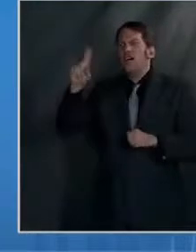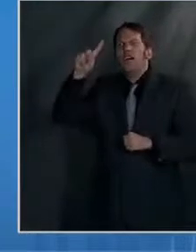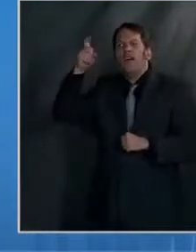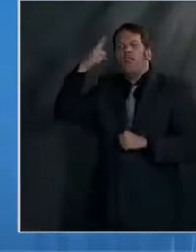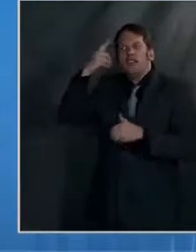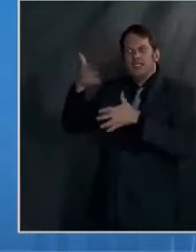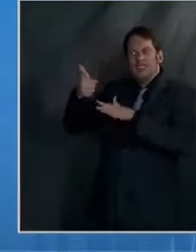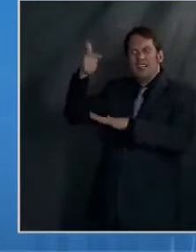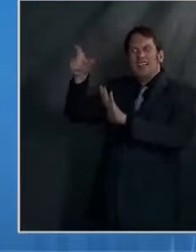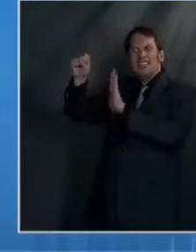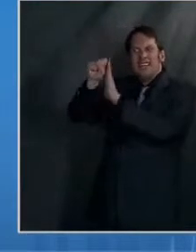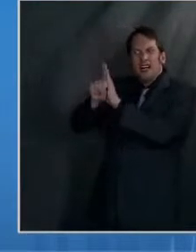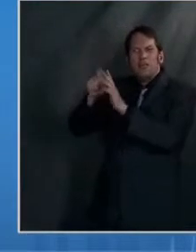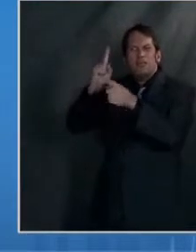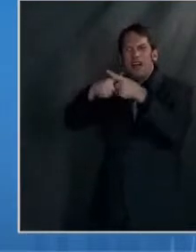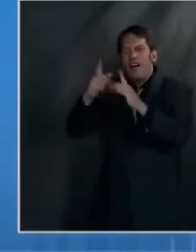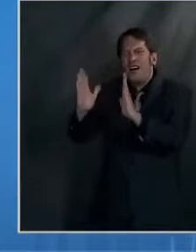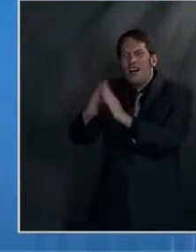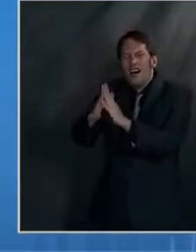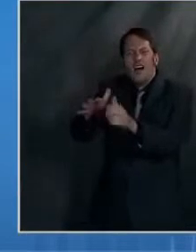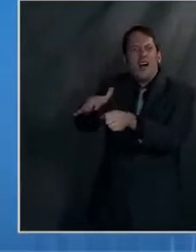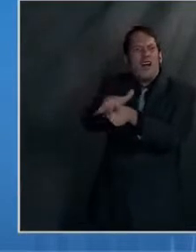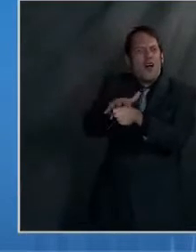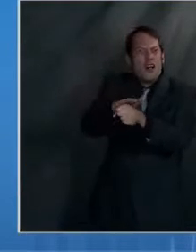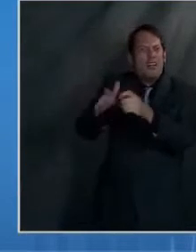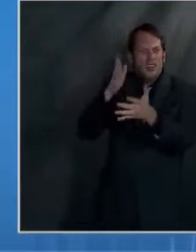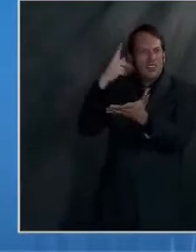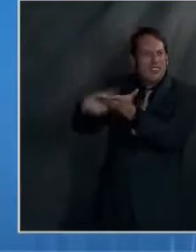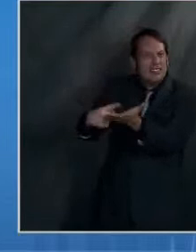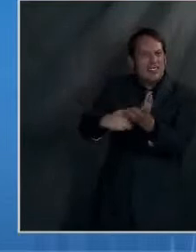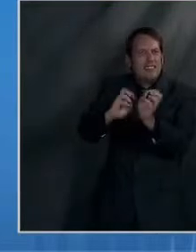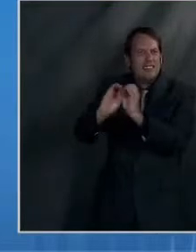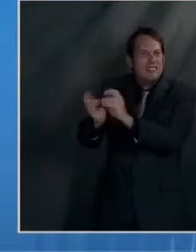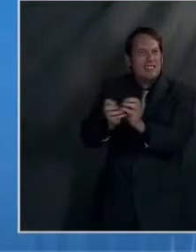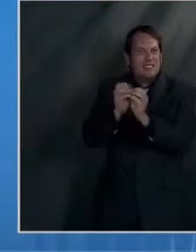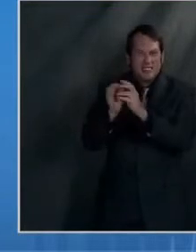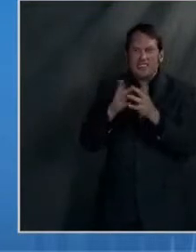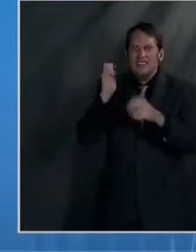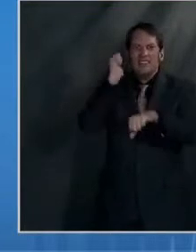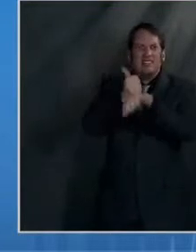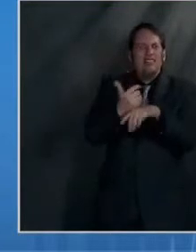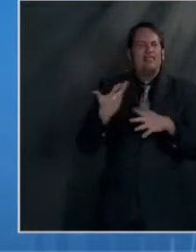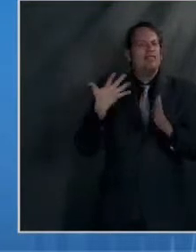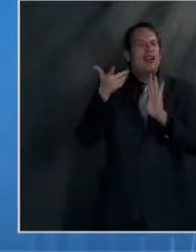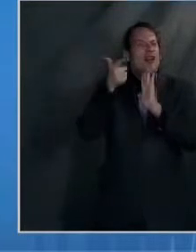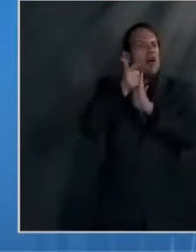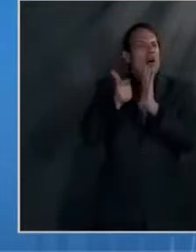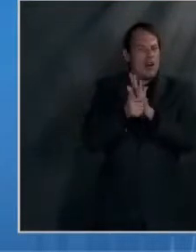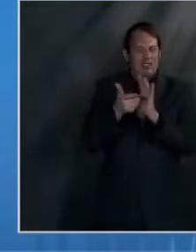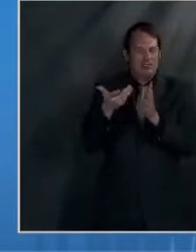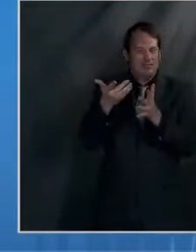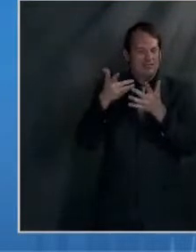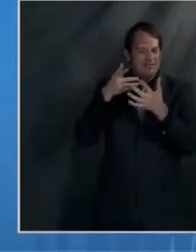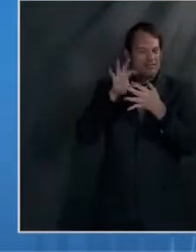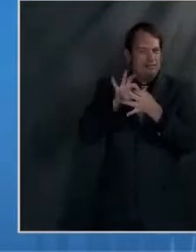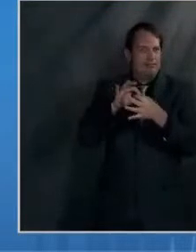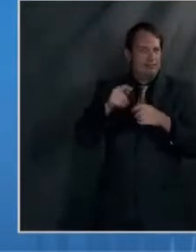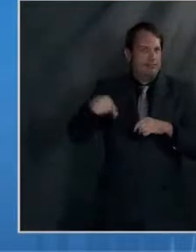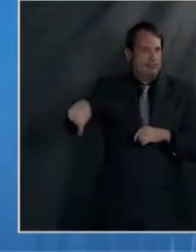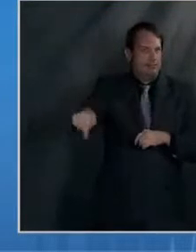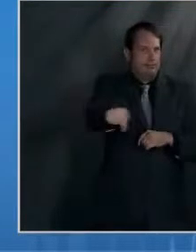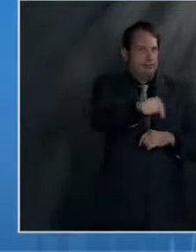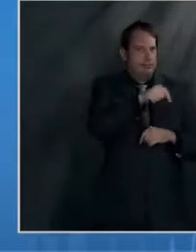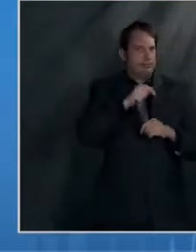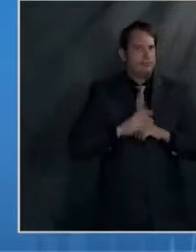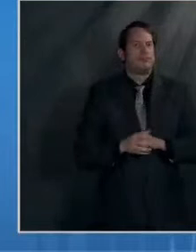Walensky. Thank you very much for that question. We are working hard with the state and local officials to work towards increased compliance and